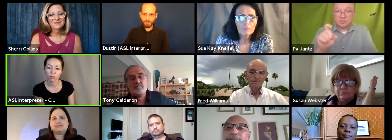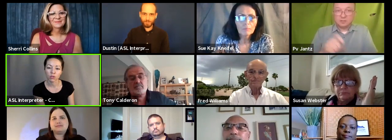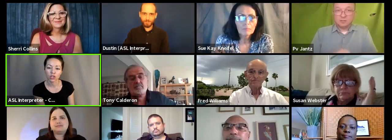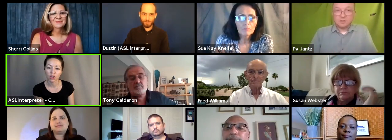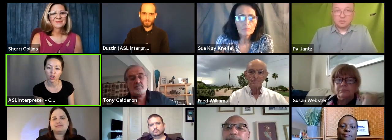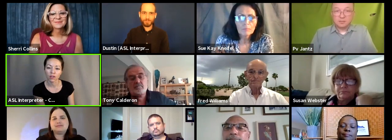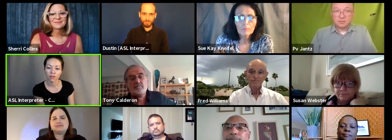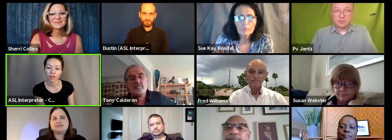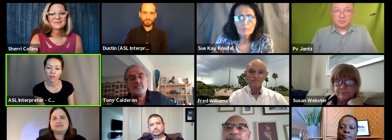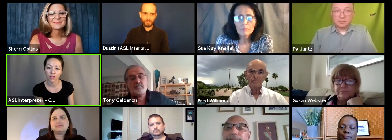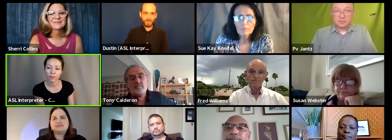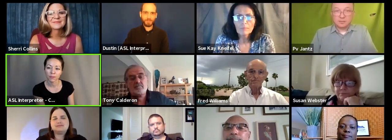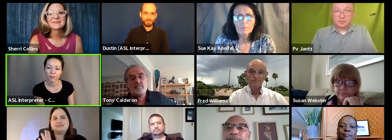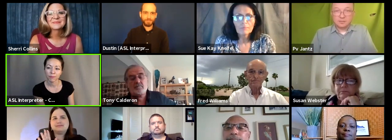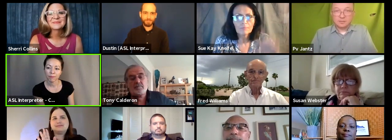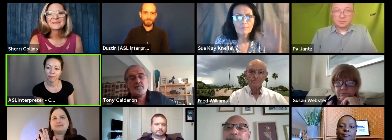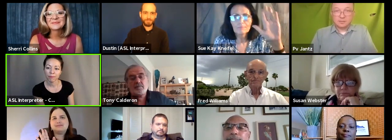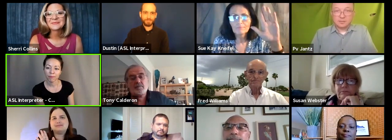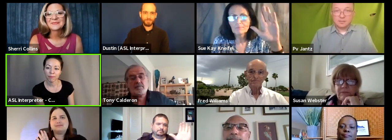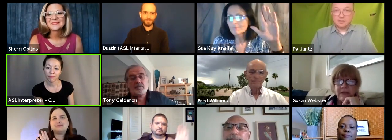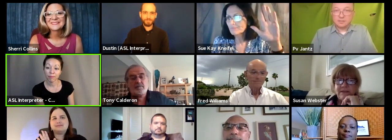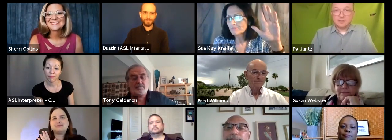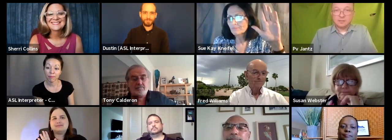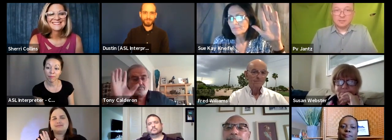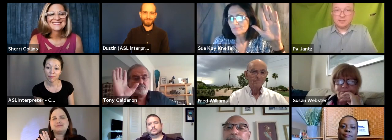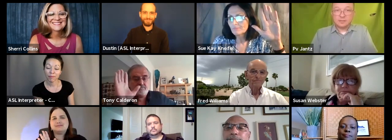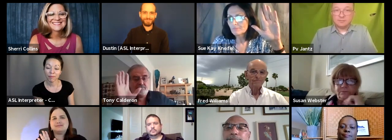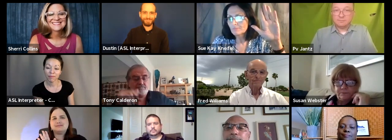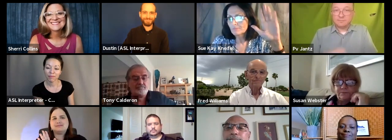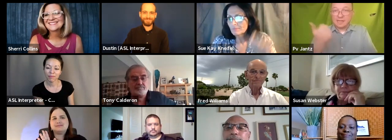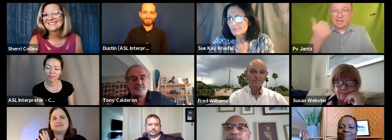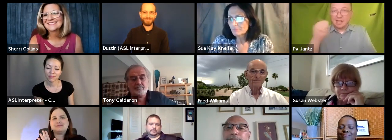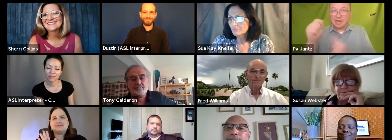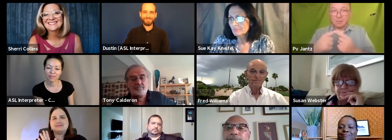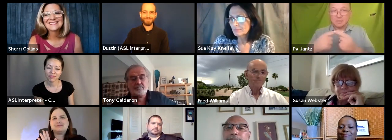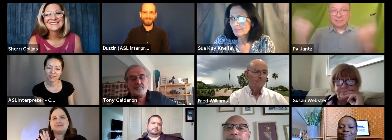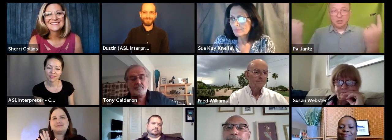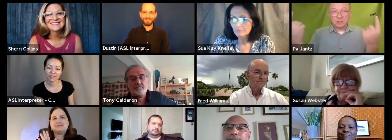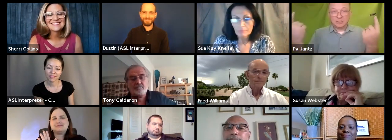Commissioner Webster. All in favor? Yes. Aye.